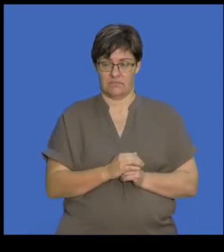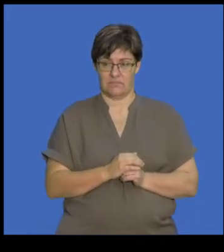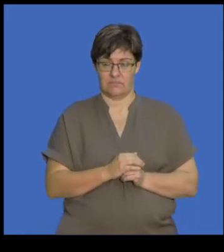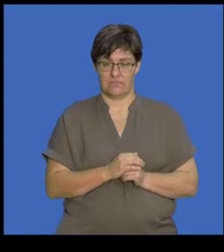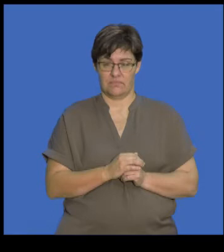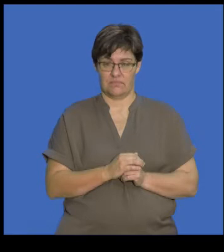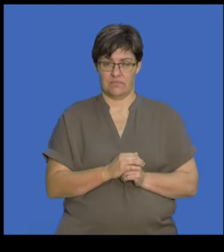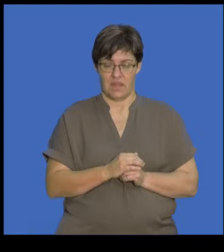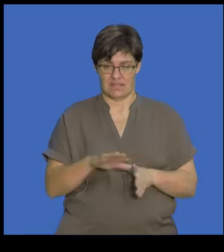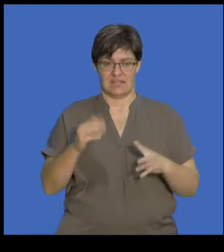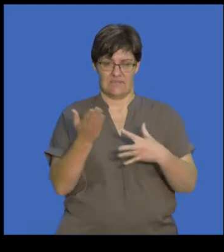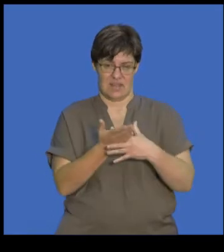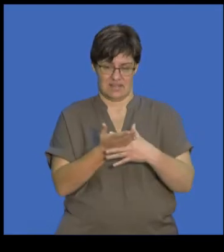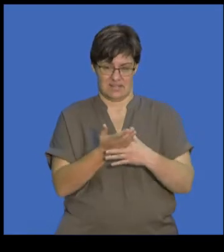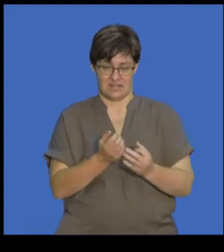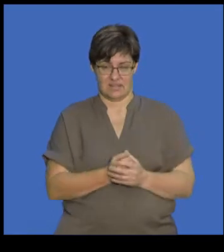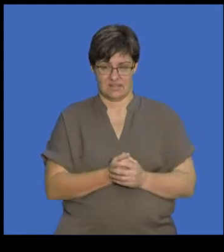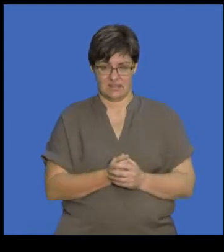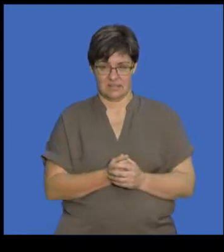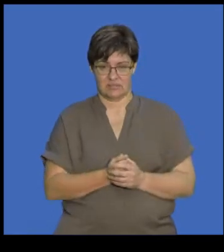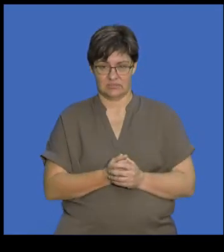is divided, okay?